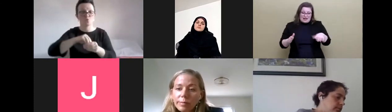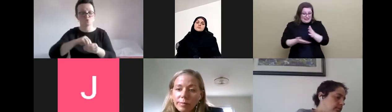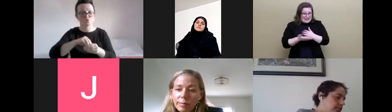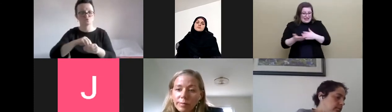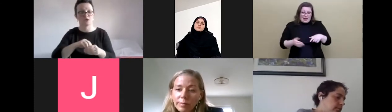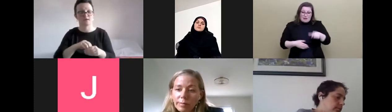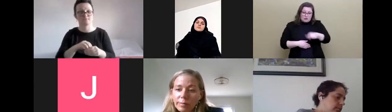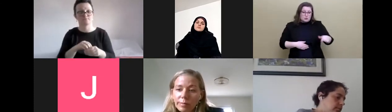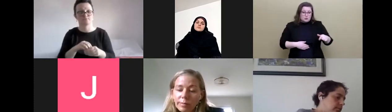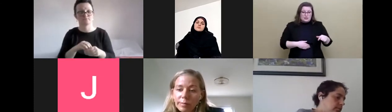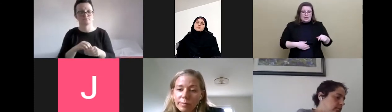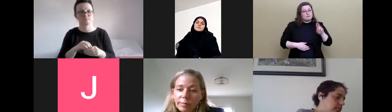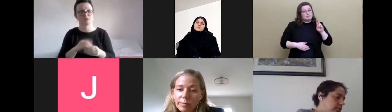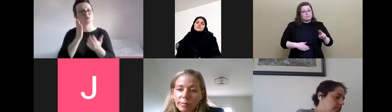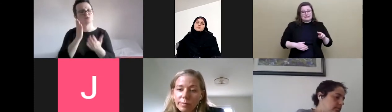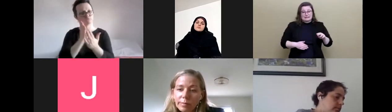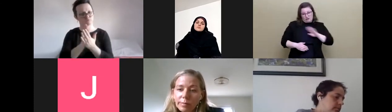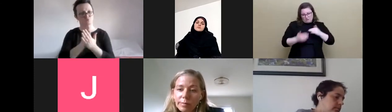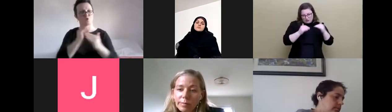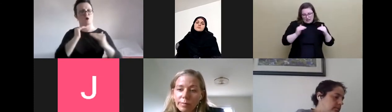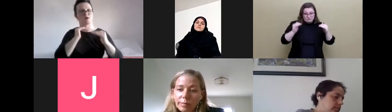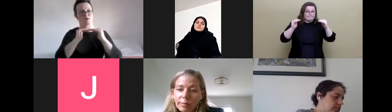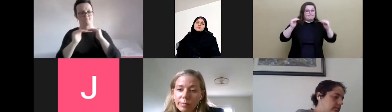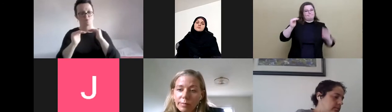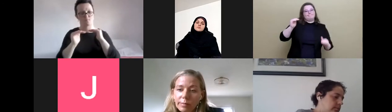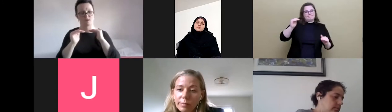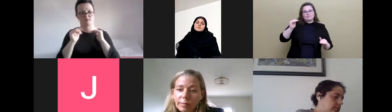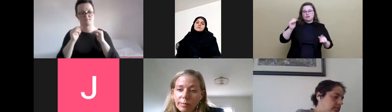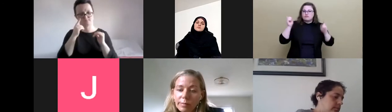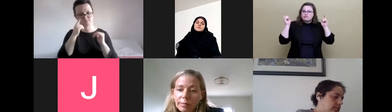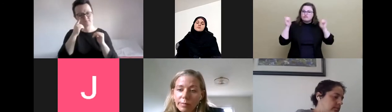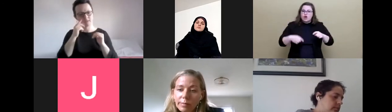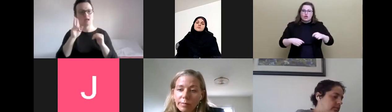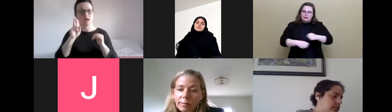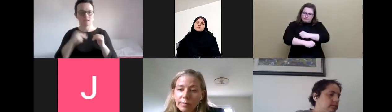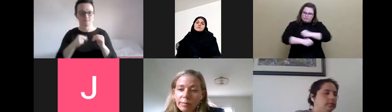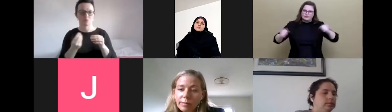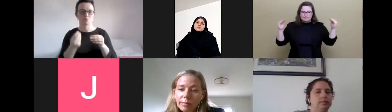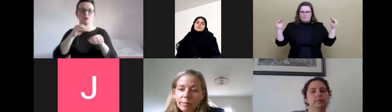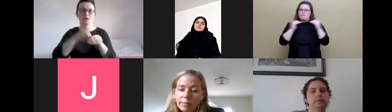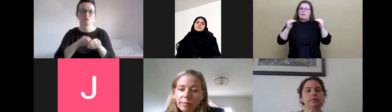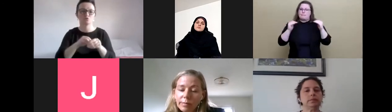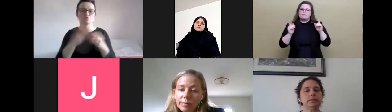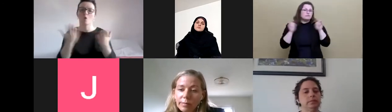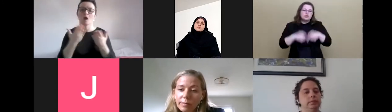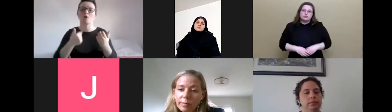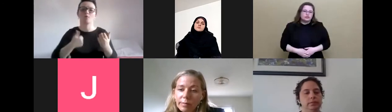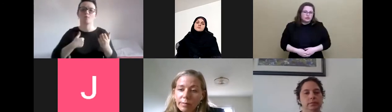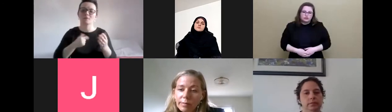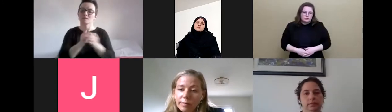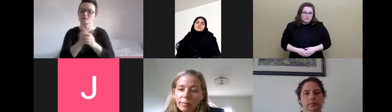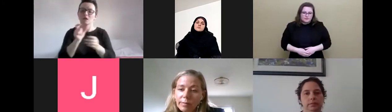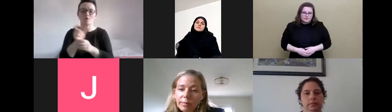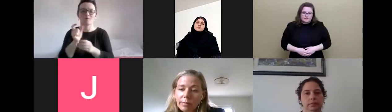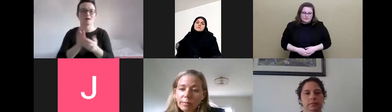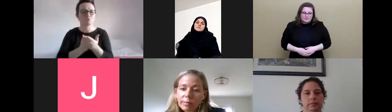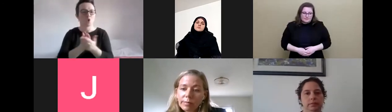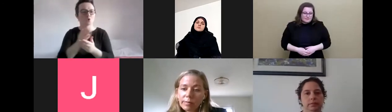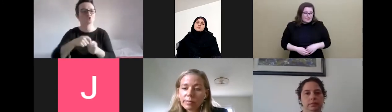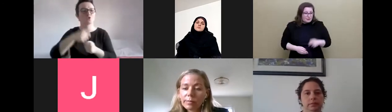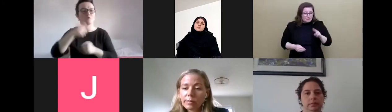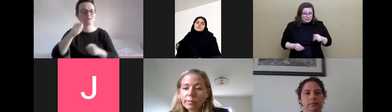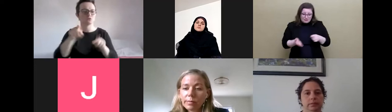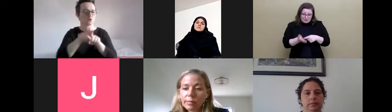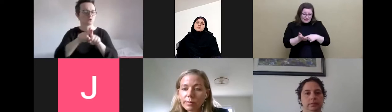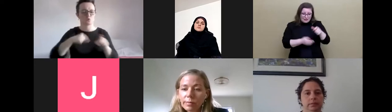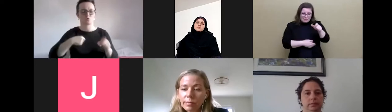exercising some major rights and becoming equal. and they're not even close to achieving